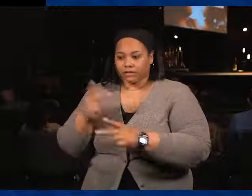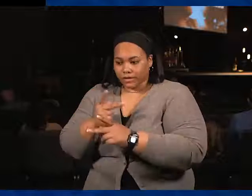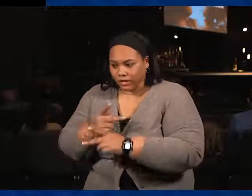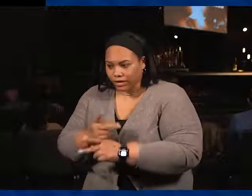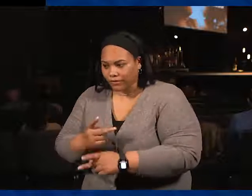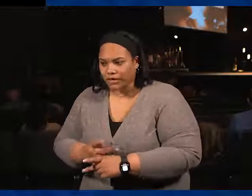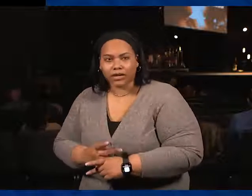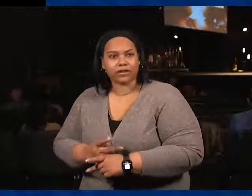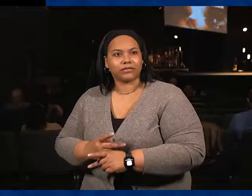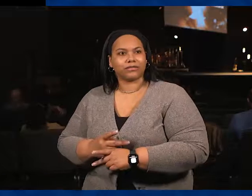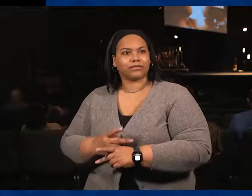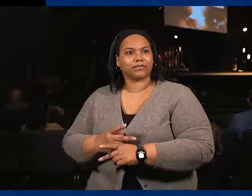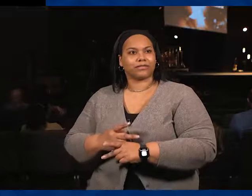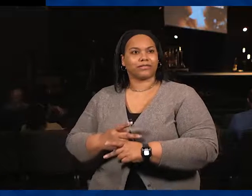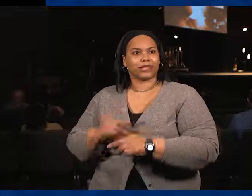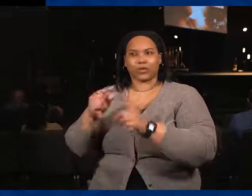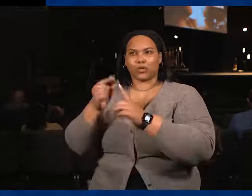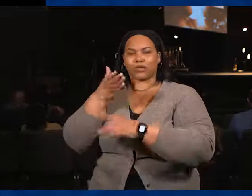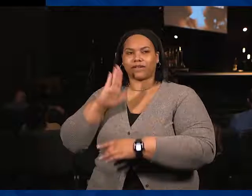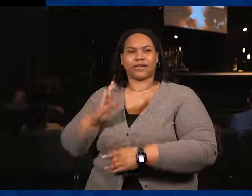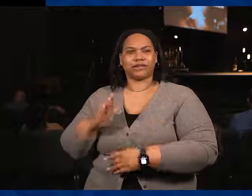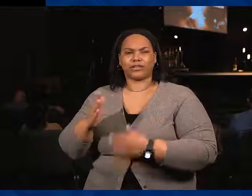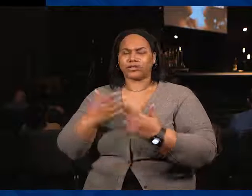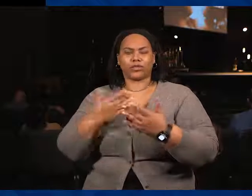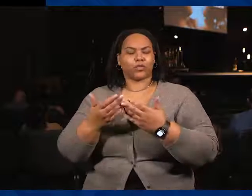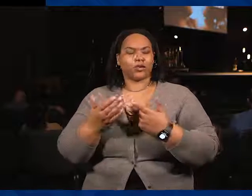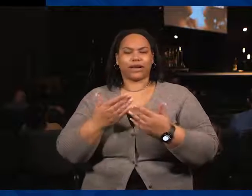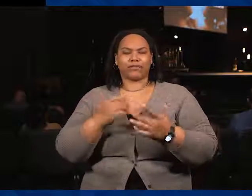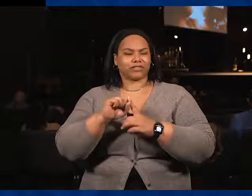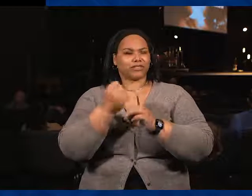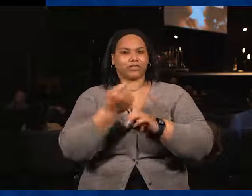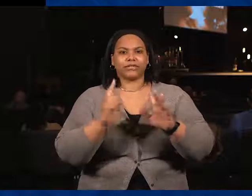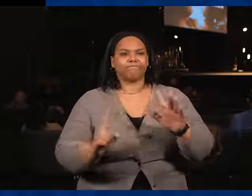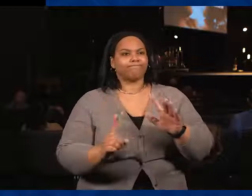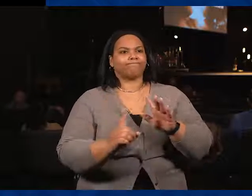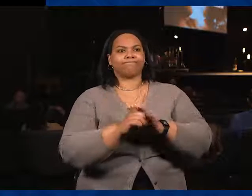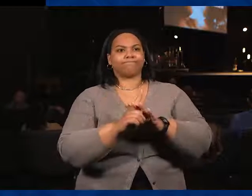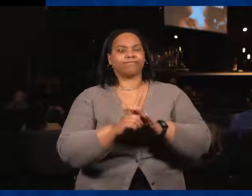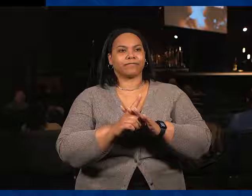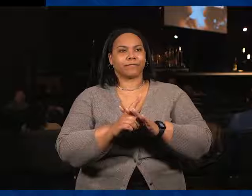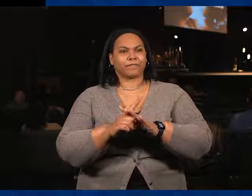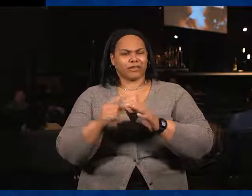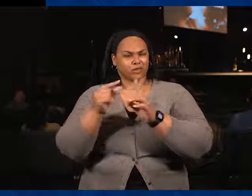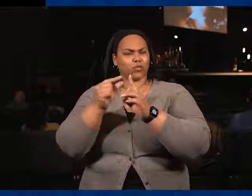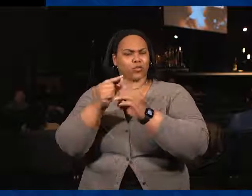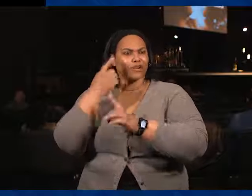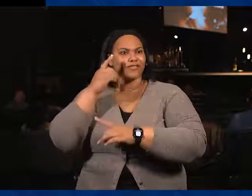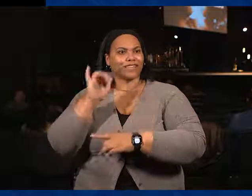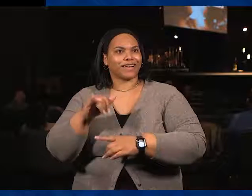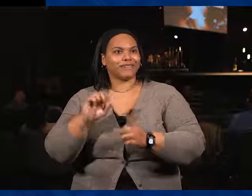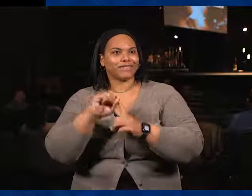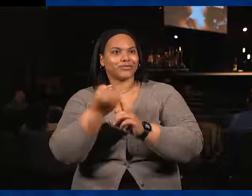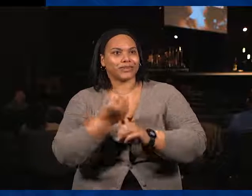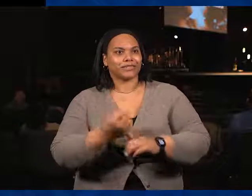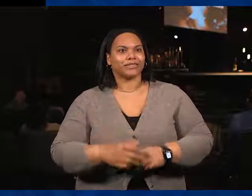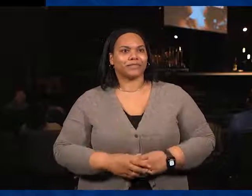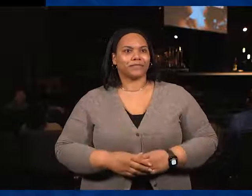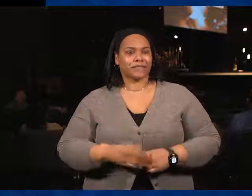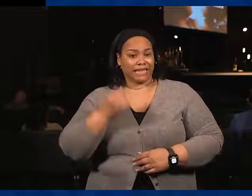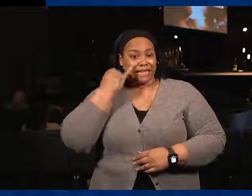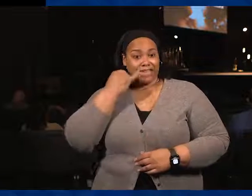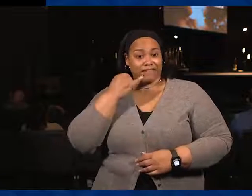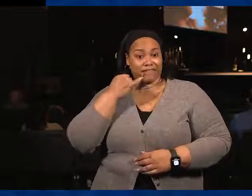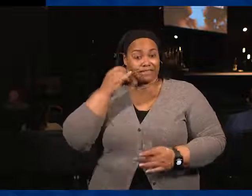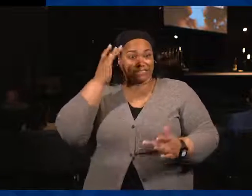word. Because whatever it is that you're going through, there's already a word for that. If it's